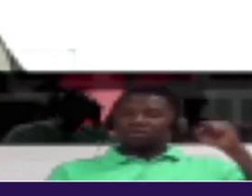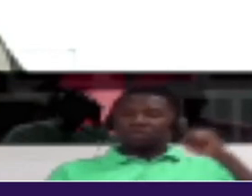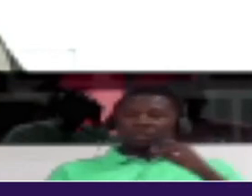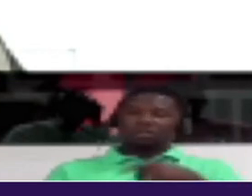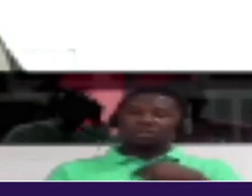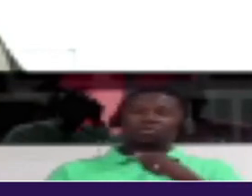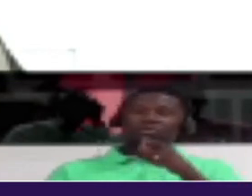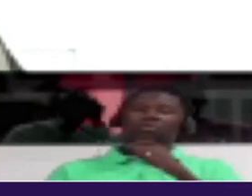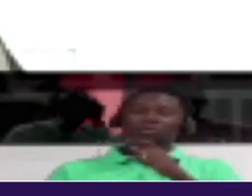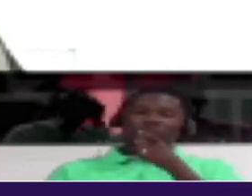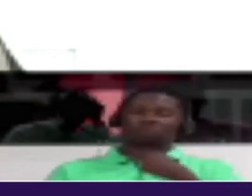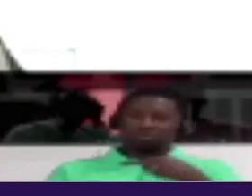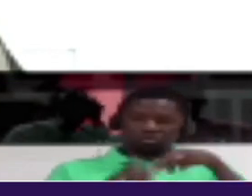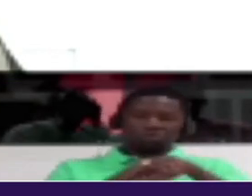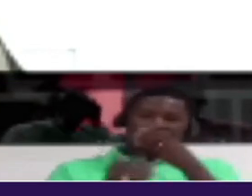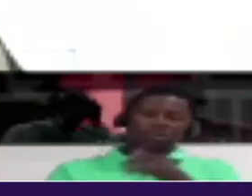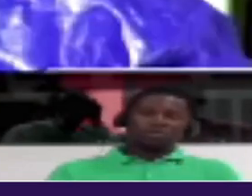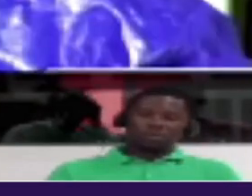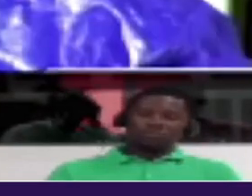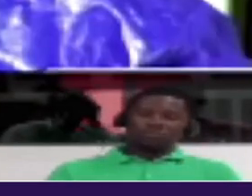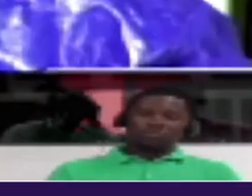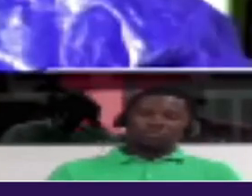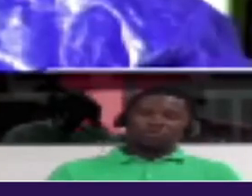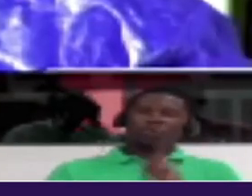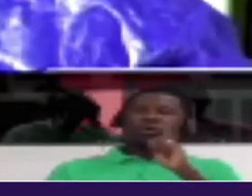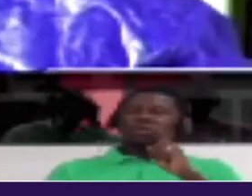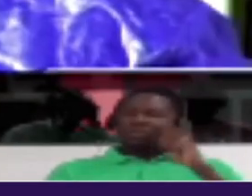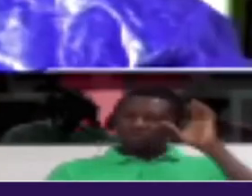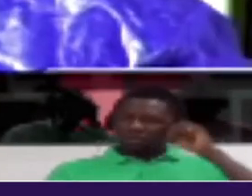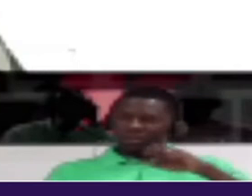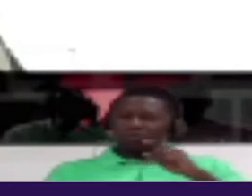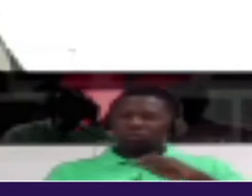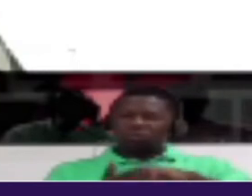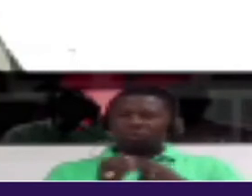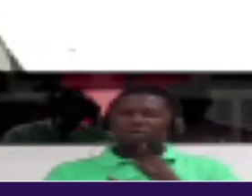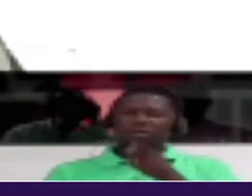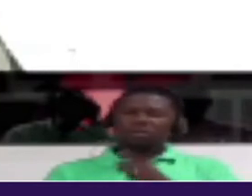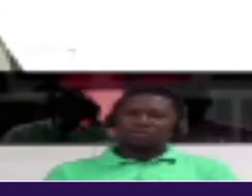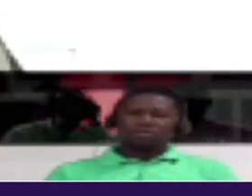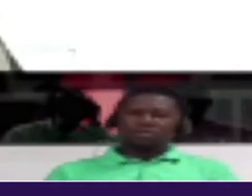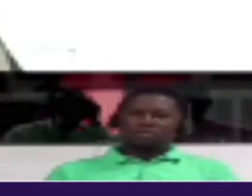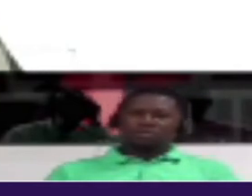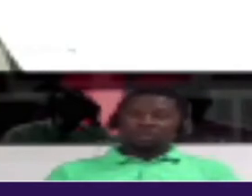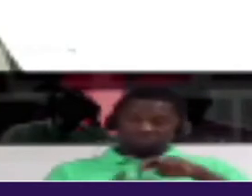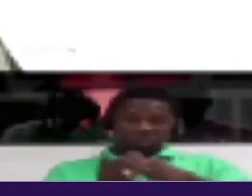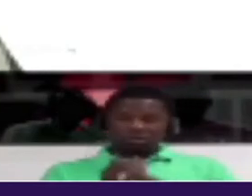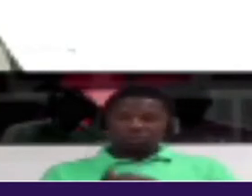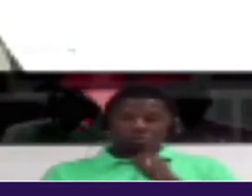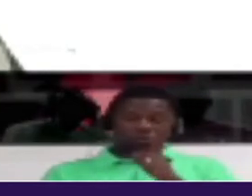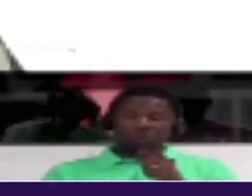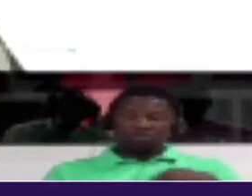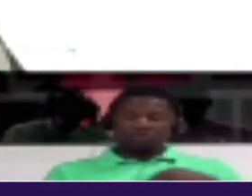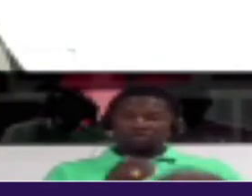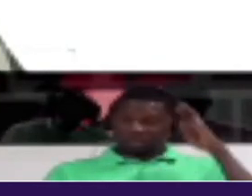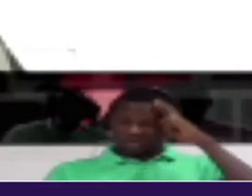"Gentlemen, this is one of the idiots." What did you understand him to mean by that? That means one of the rebels.